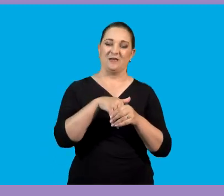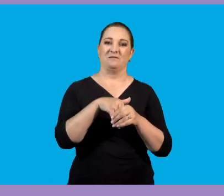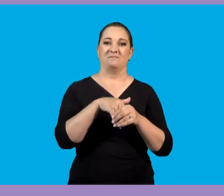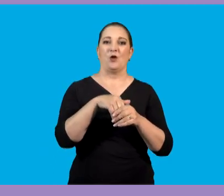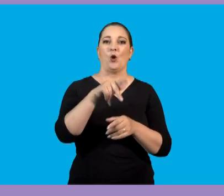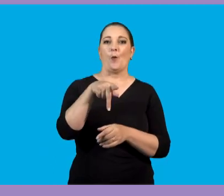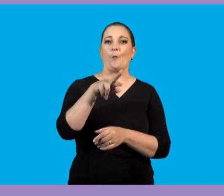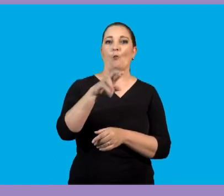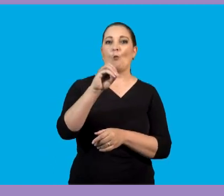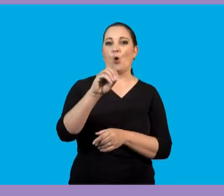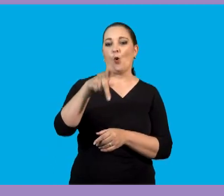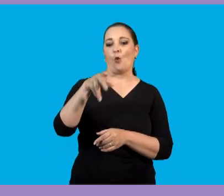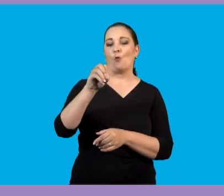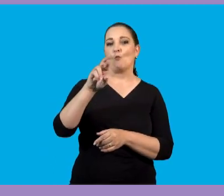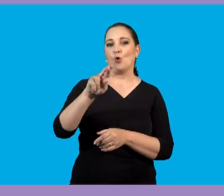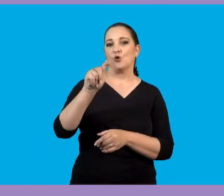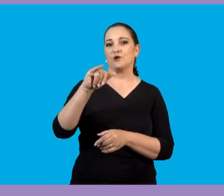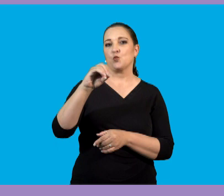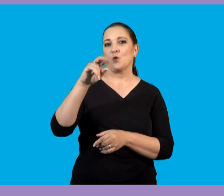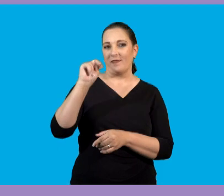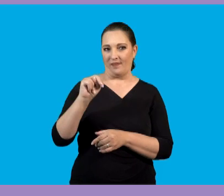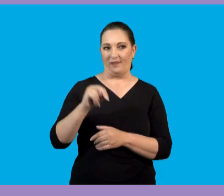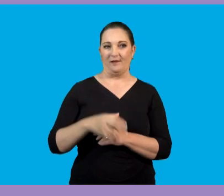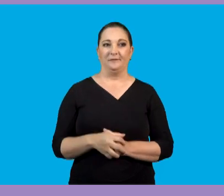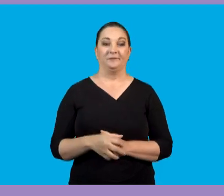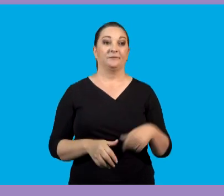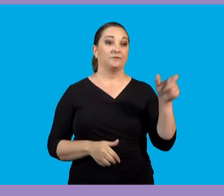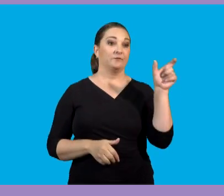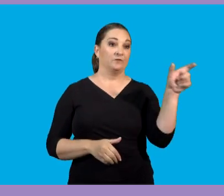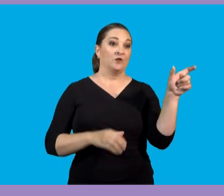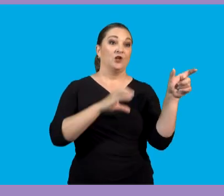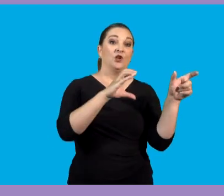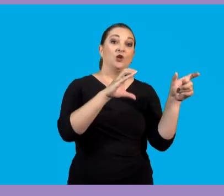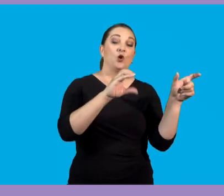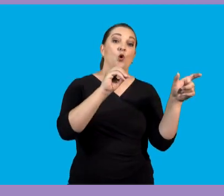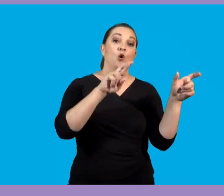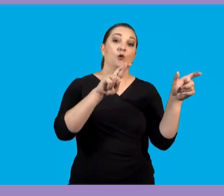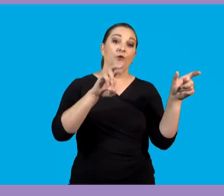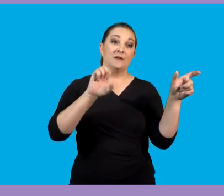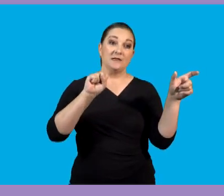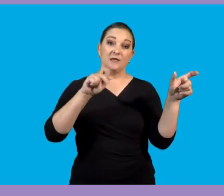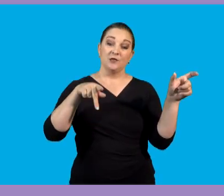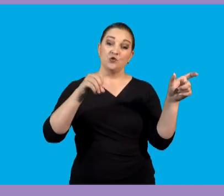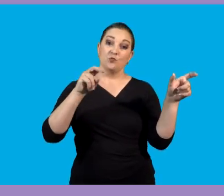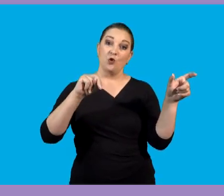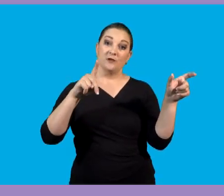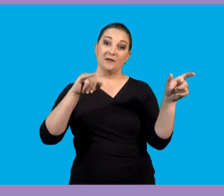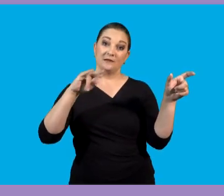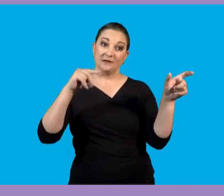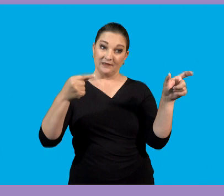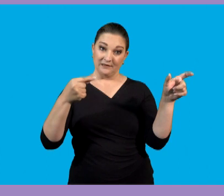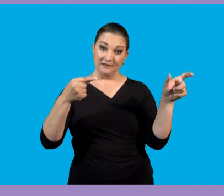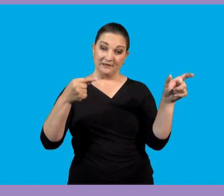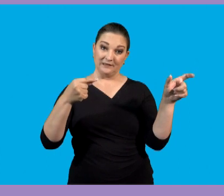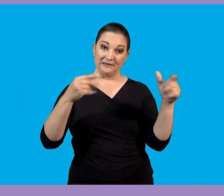proportion. Then we have the corresponding sides, and these are opposite the equal angles. So as